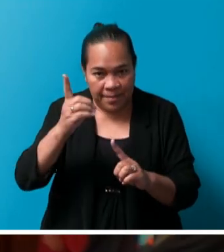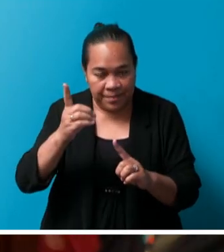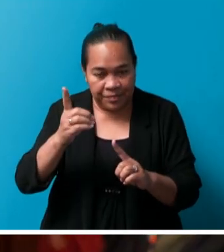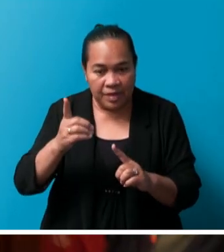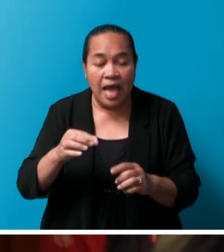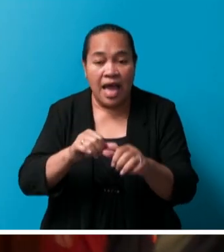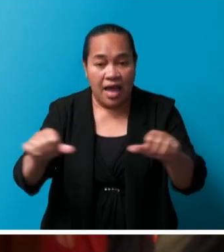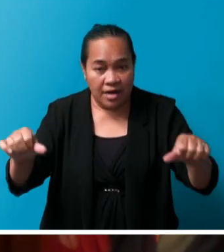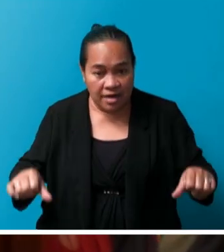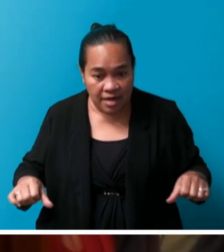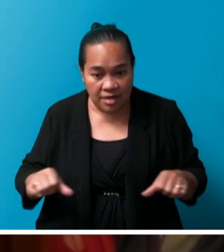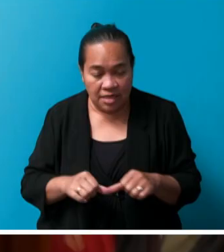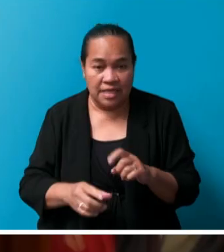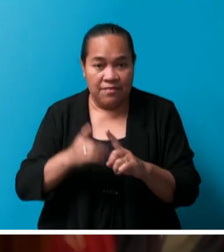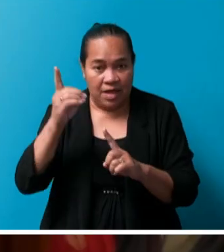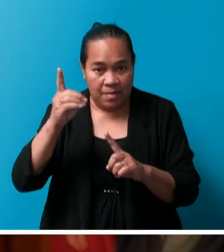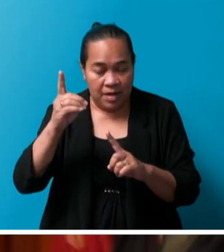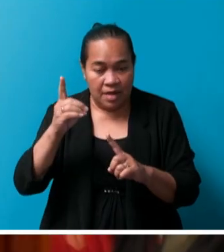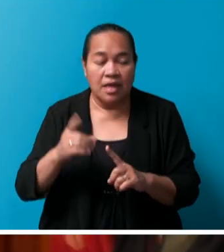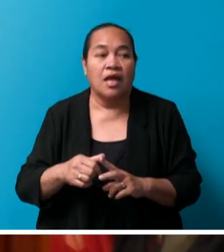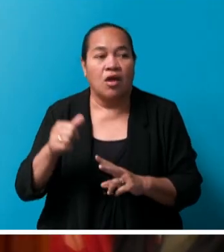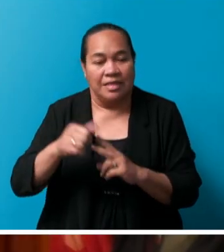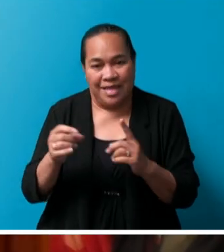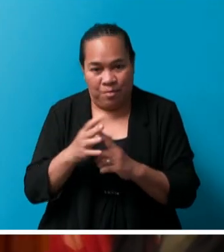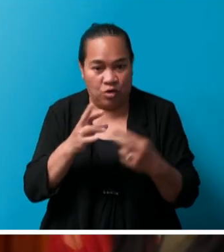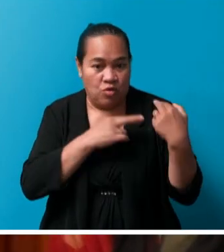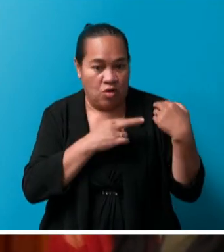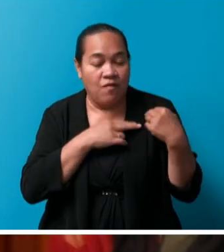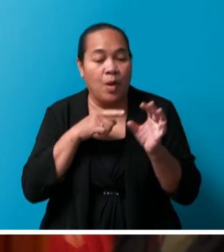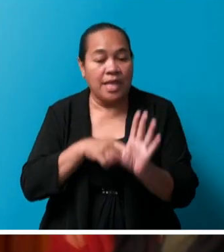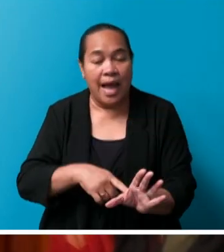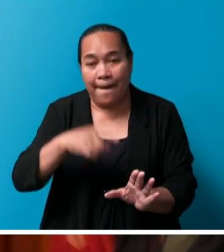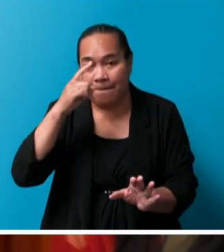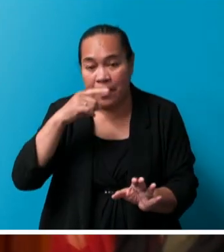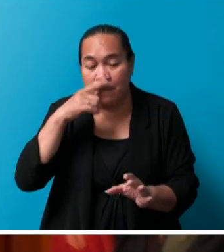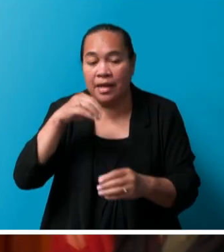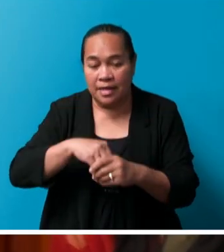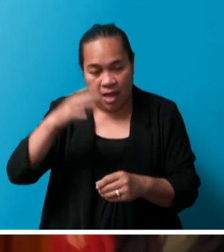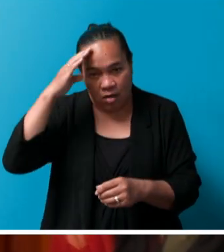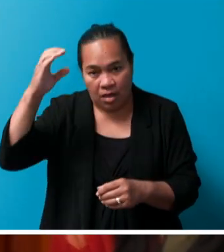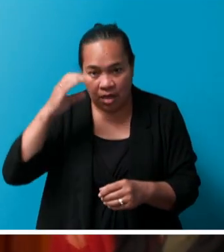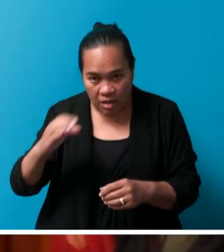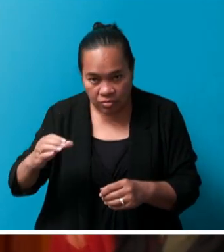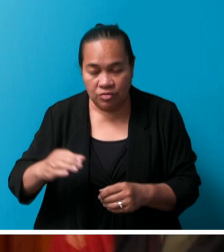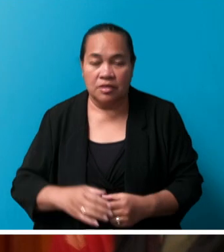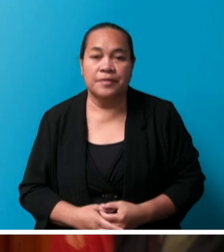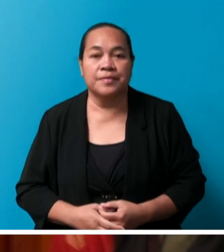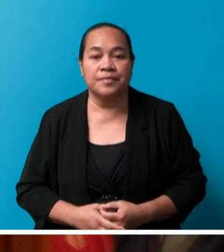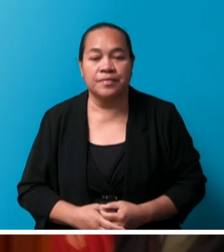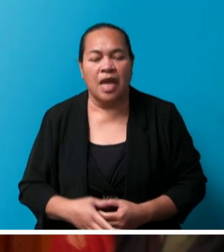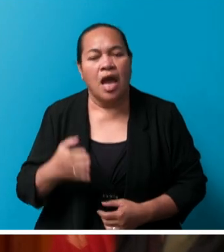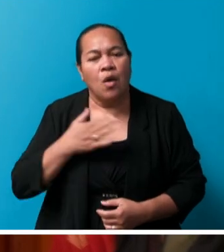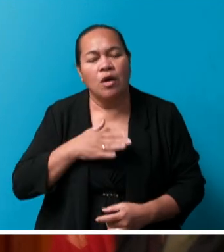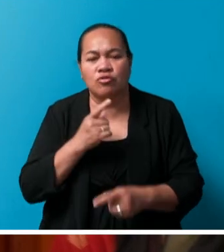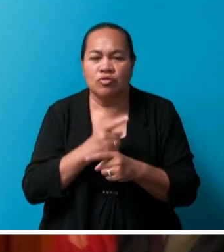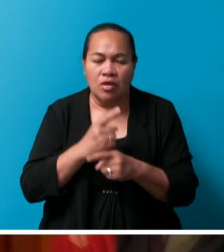agricultural development, and the important role of our young people in nation building. I want to speak in